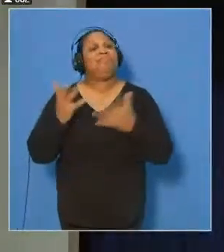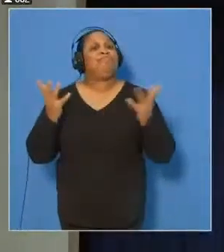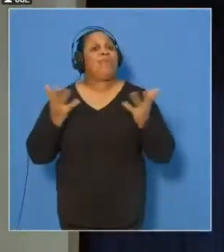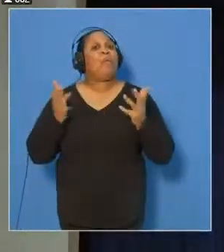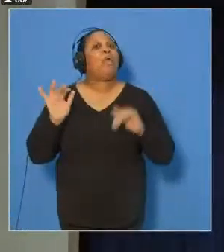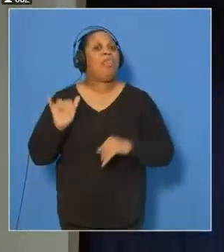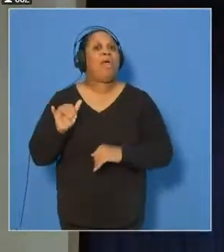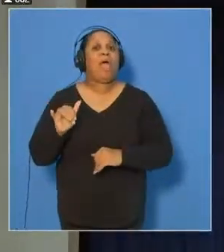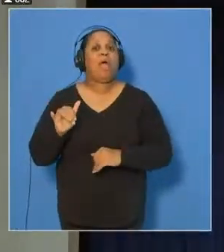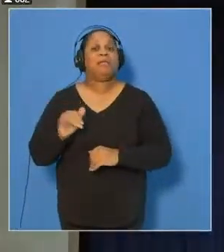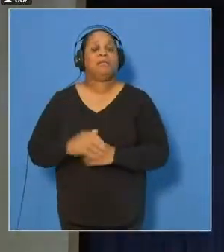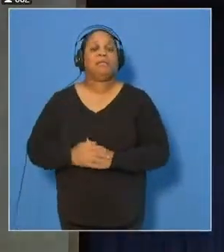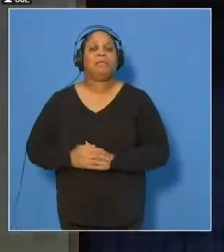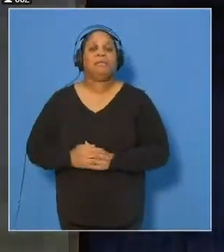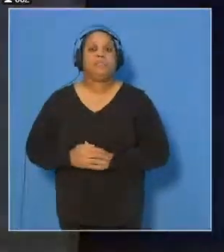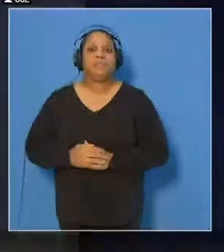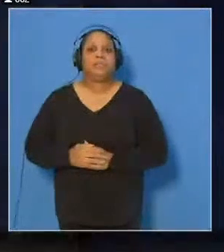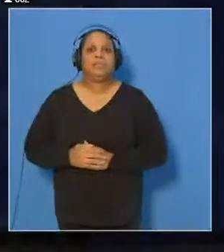I